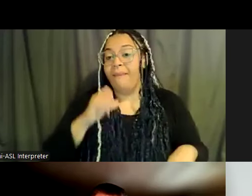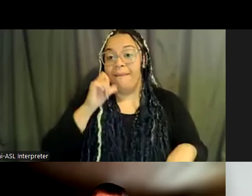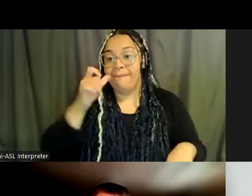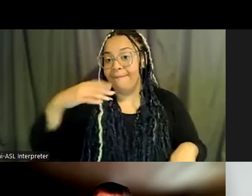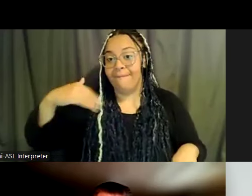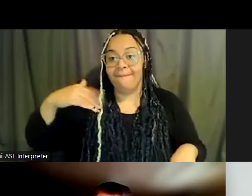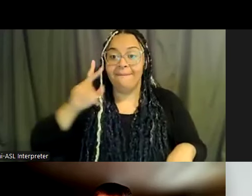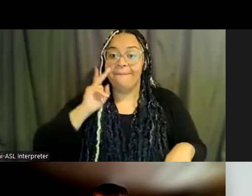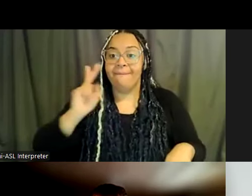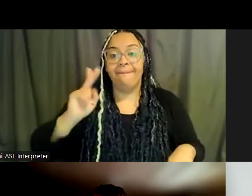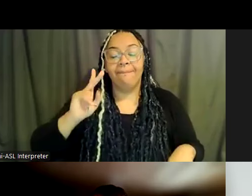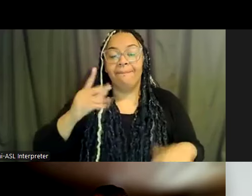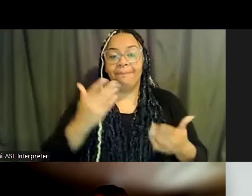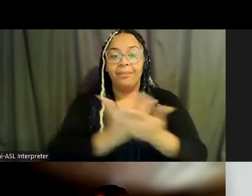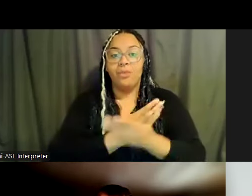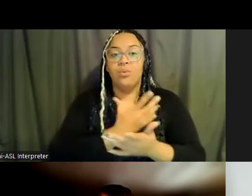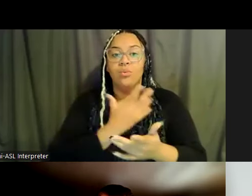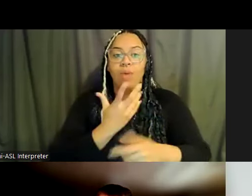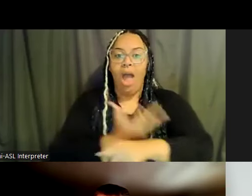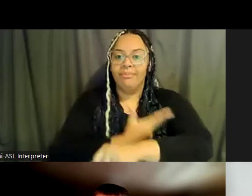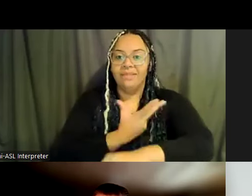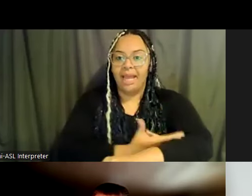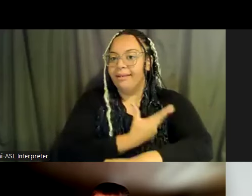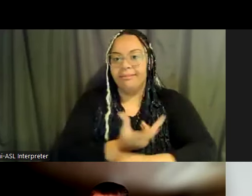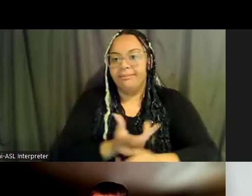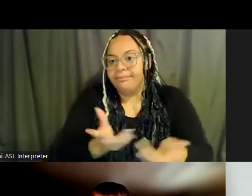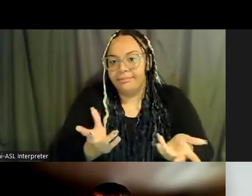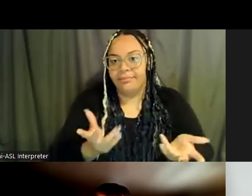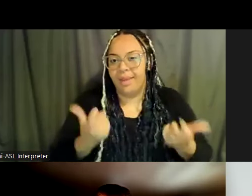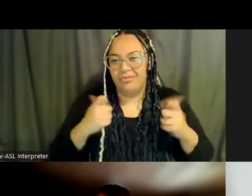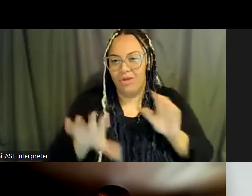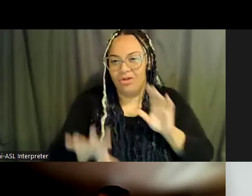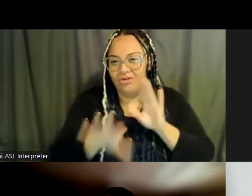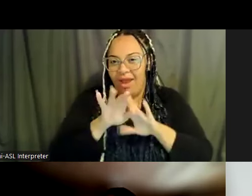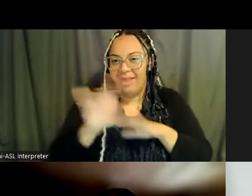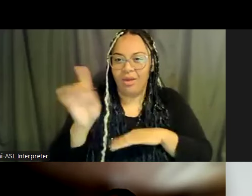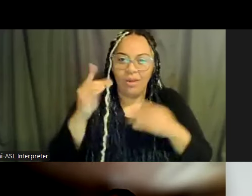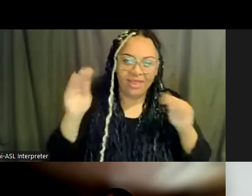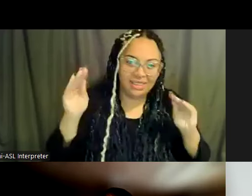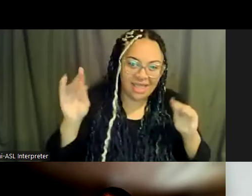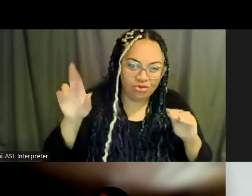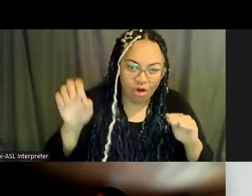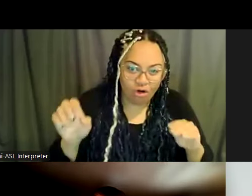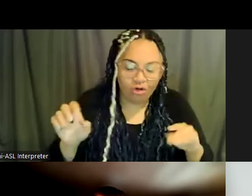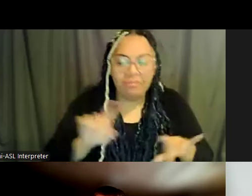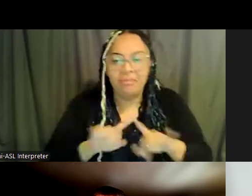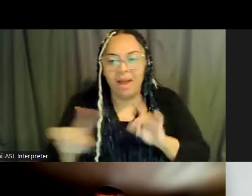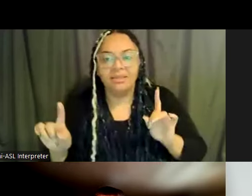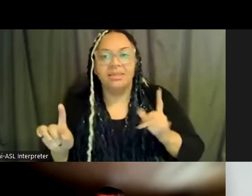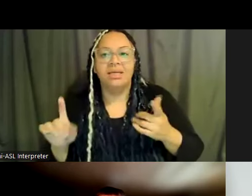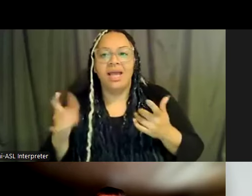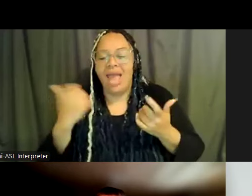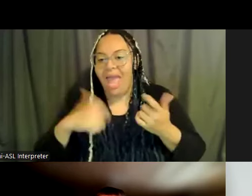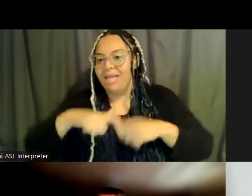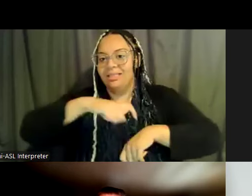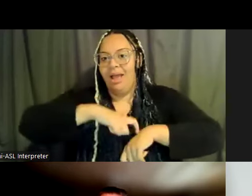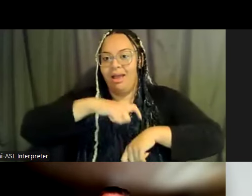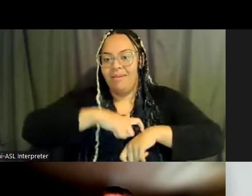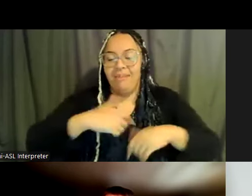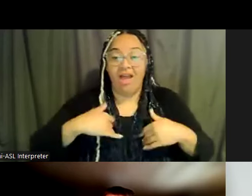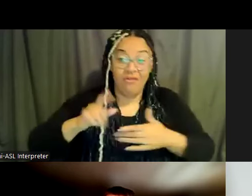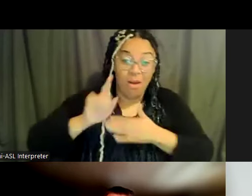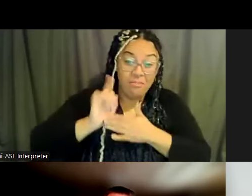new update on this, and I'm trying to find it, like where the sales are at. But basically, anytime we have a moment